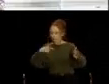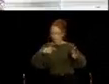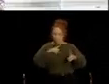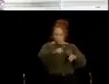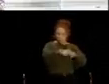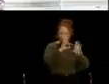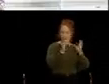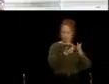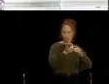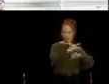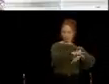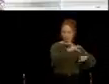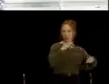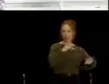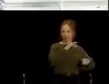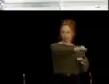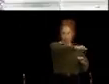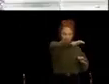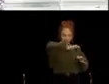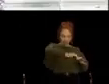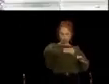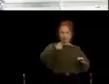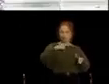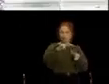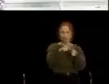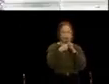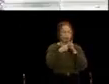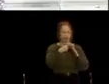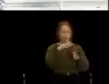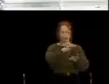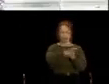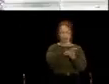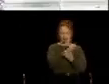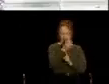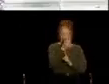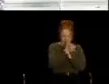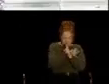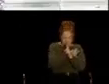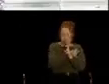average person. I was starting school at like 8 months because doctors